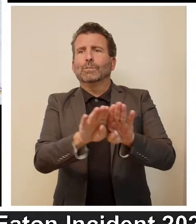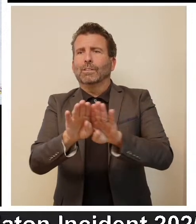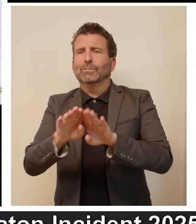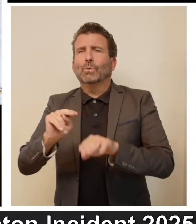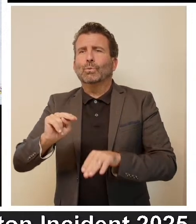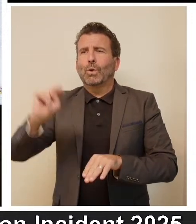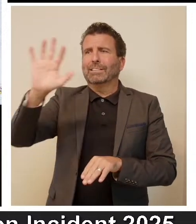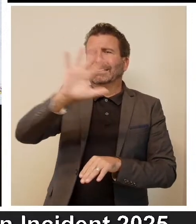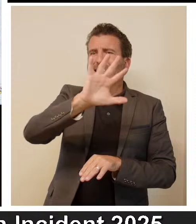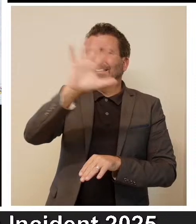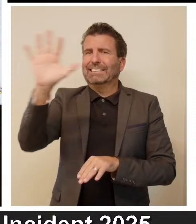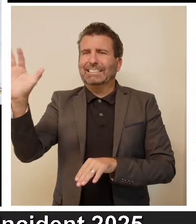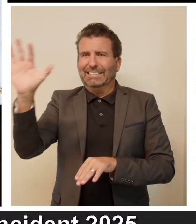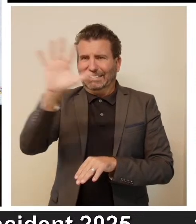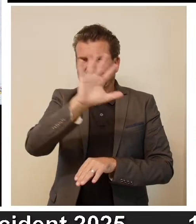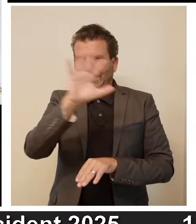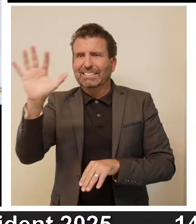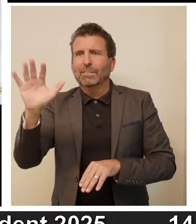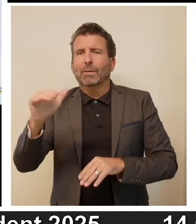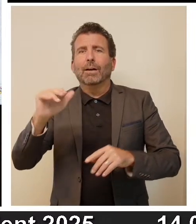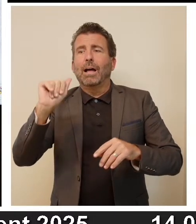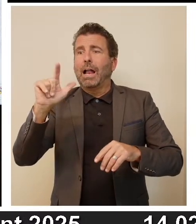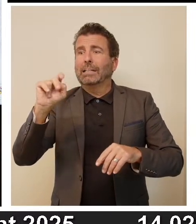Altadena Drive. We just want to make sure that